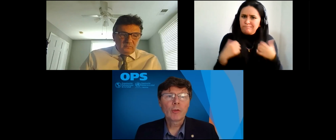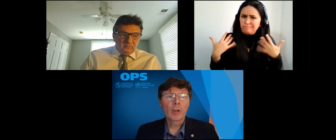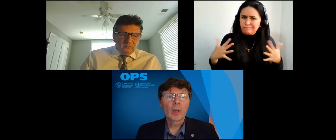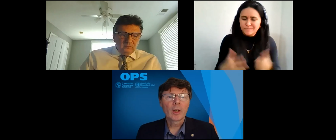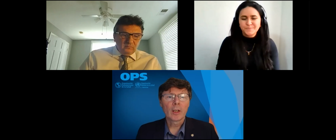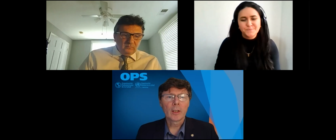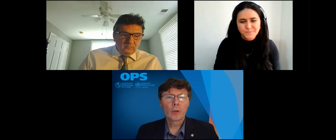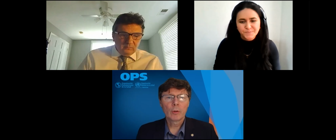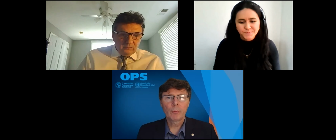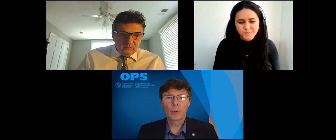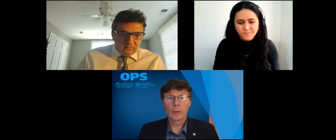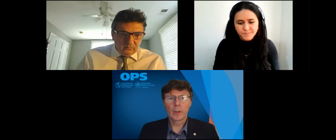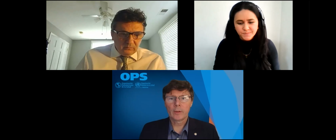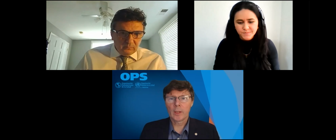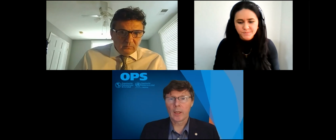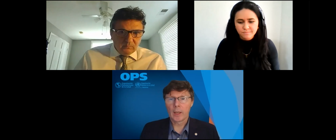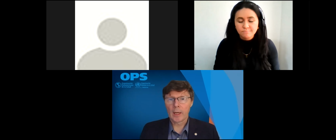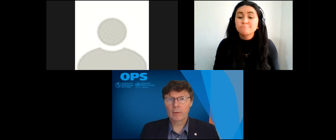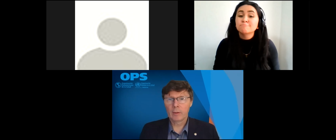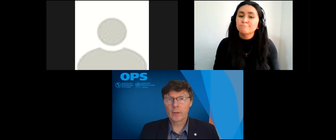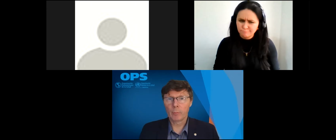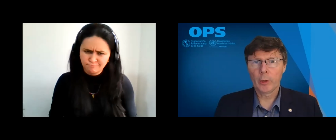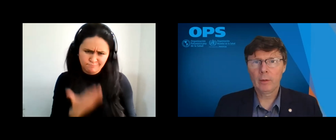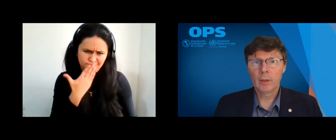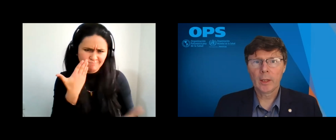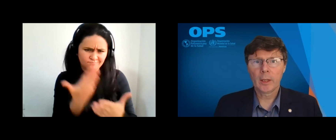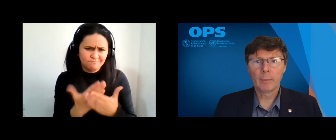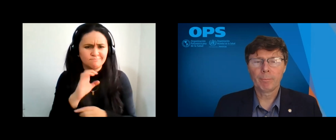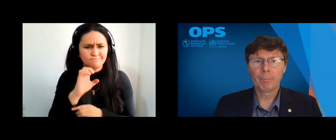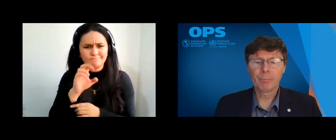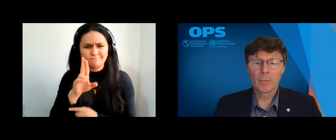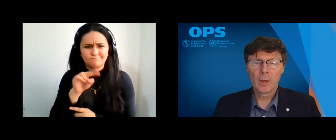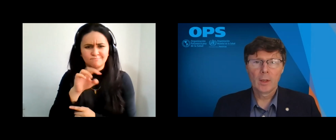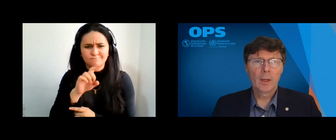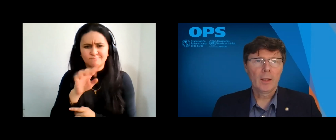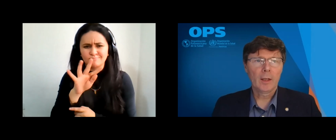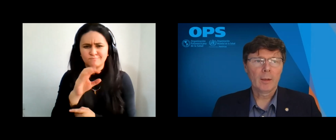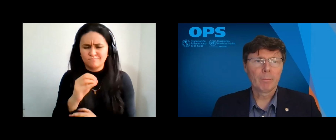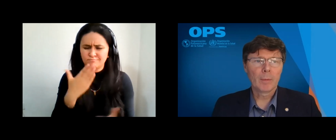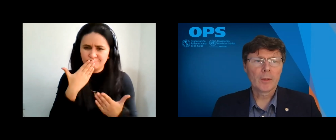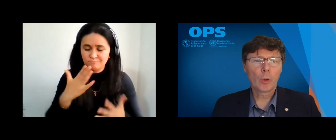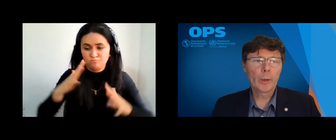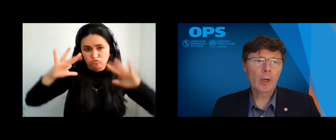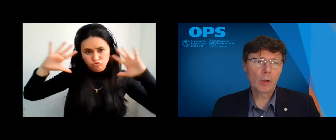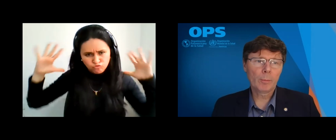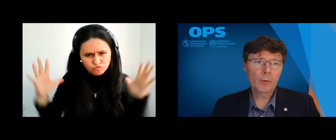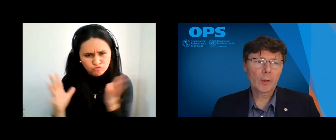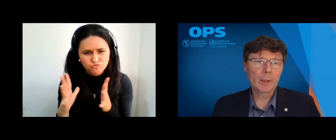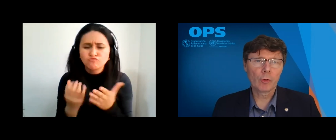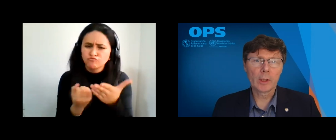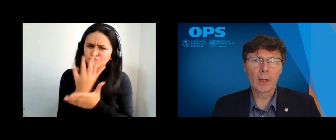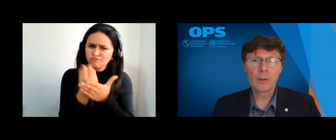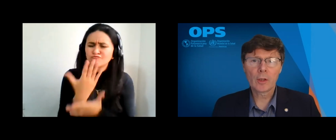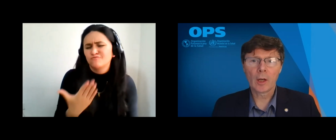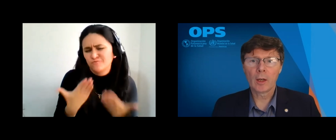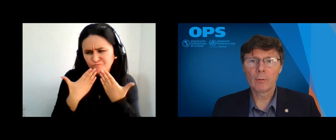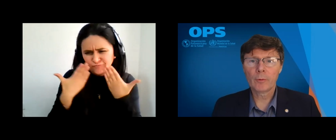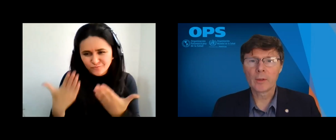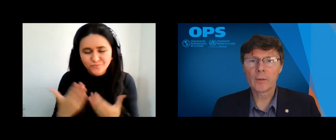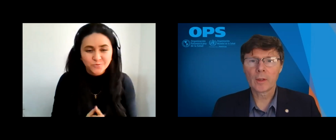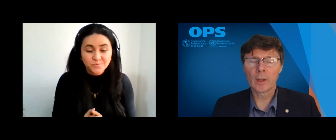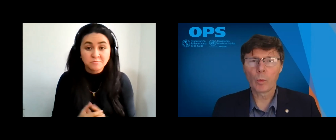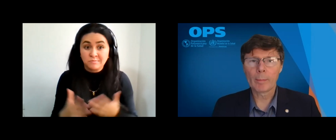very much, Ernesto, for that excellent summary. So we are almost coming to the end